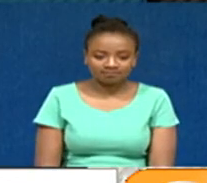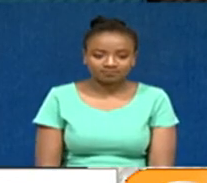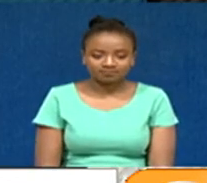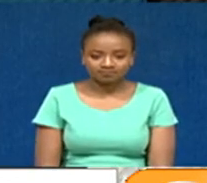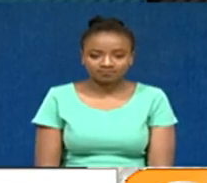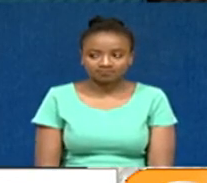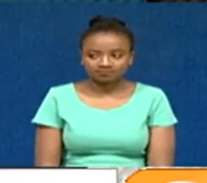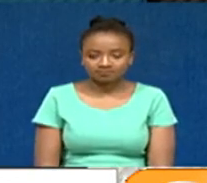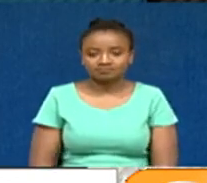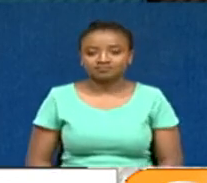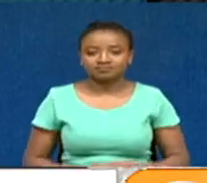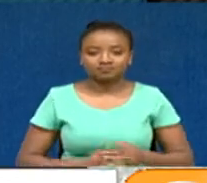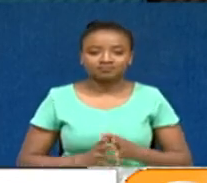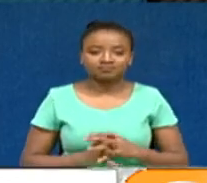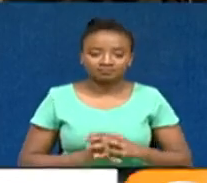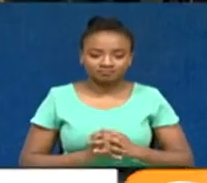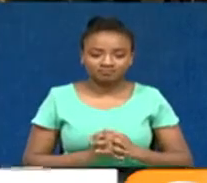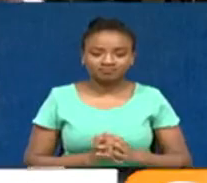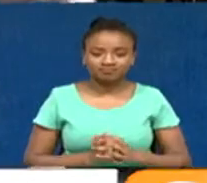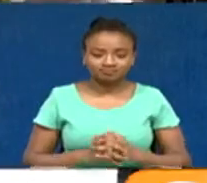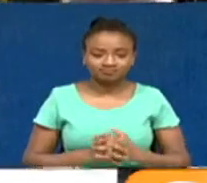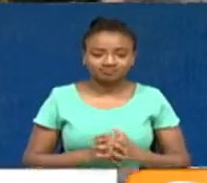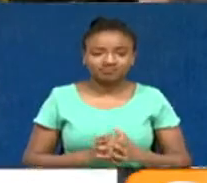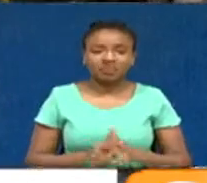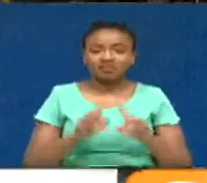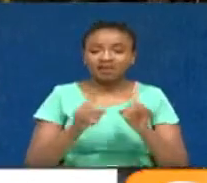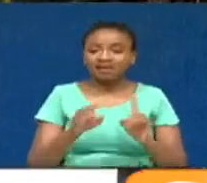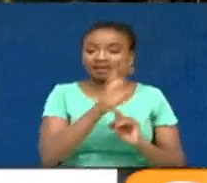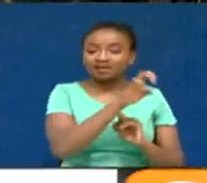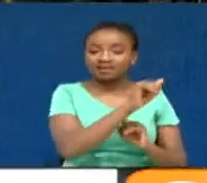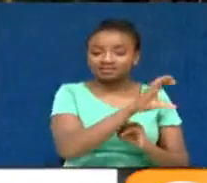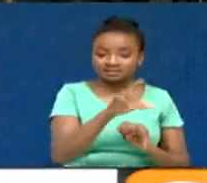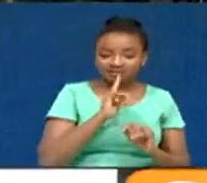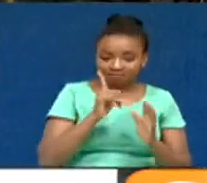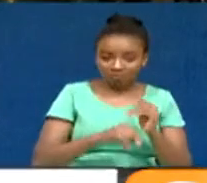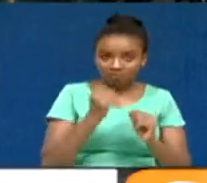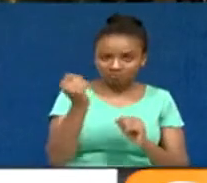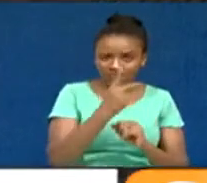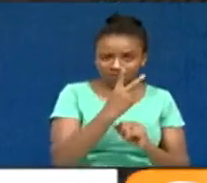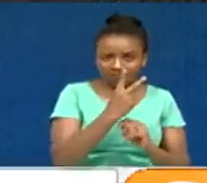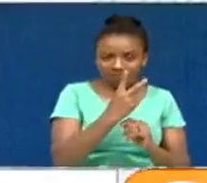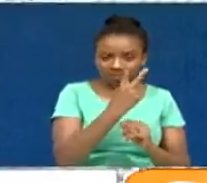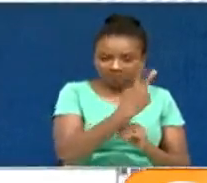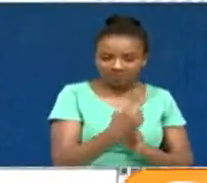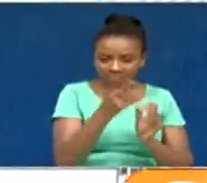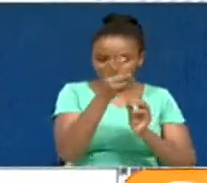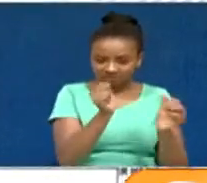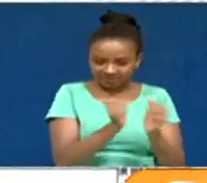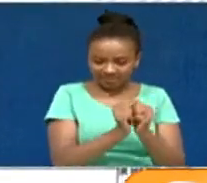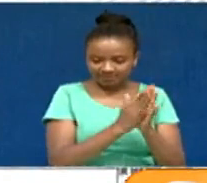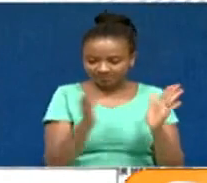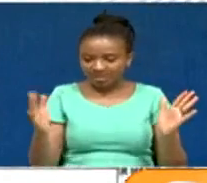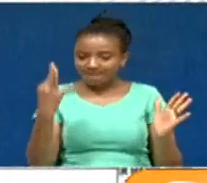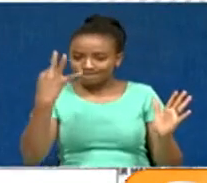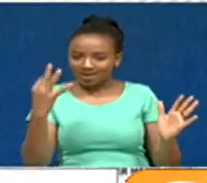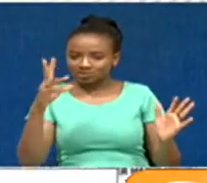930,760 shillings held in the dividend account new system. According to EACC, between the periods of February 2010 and March 2021,